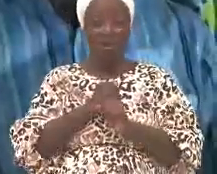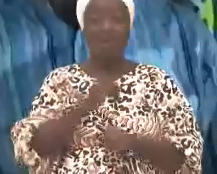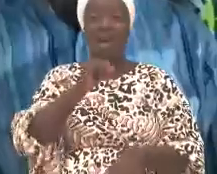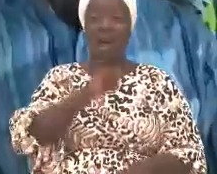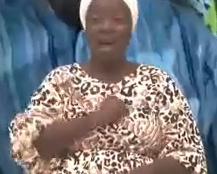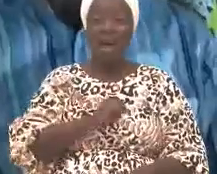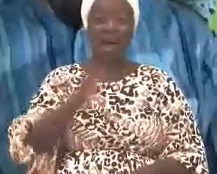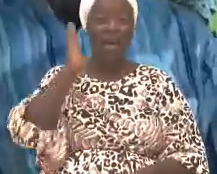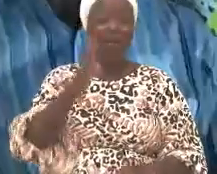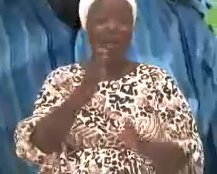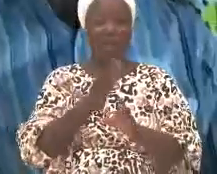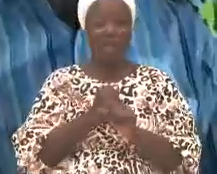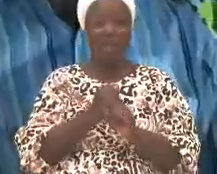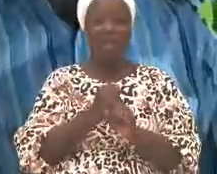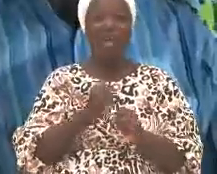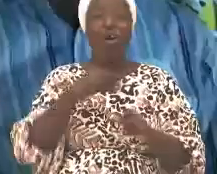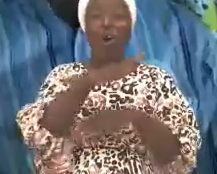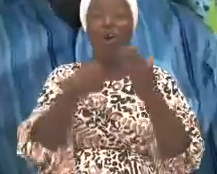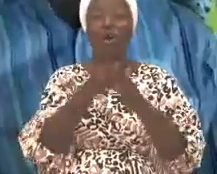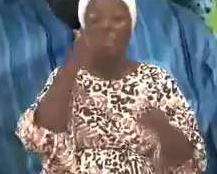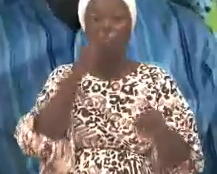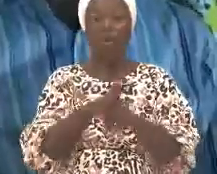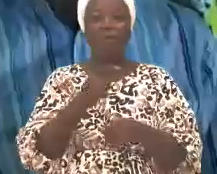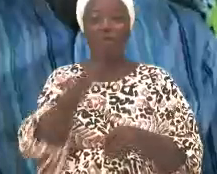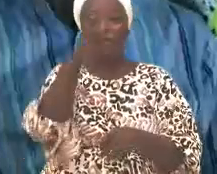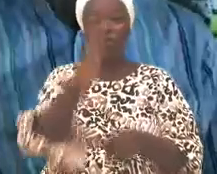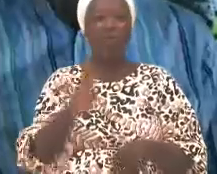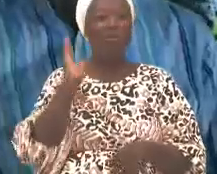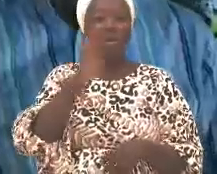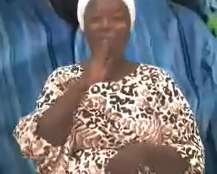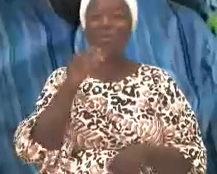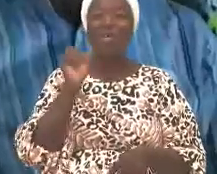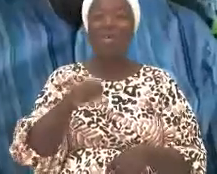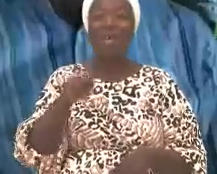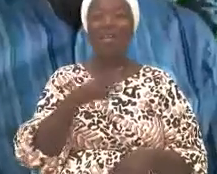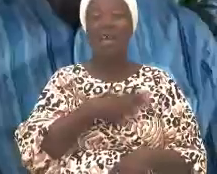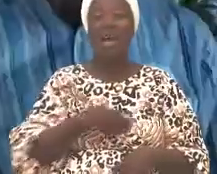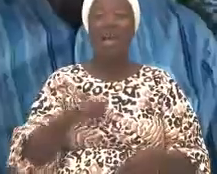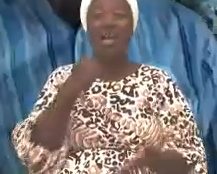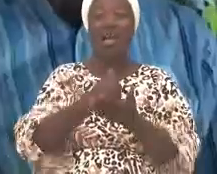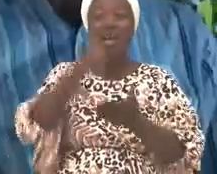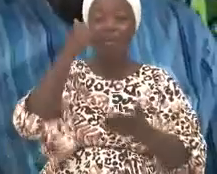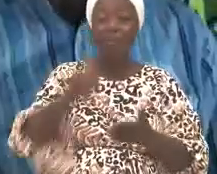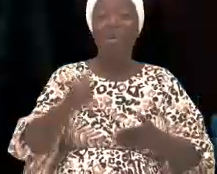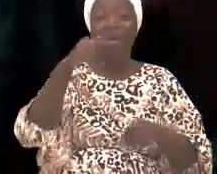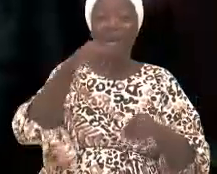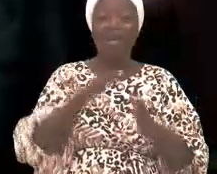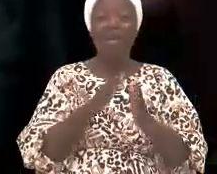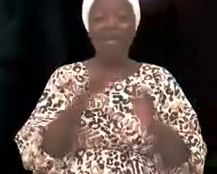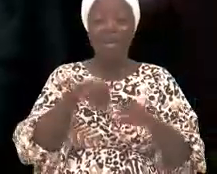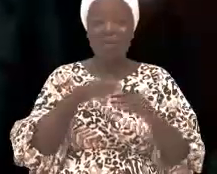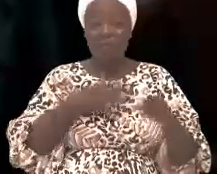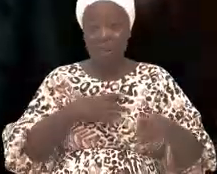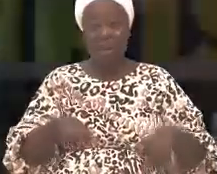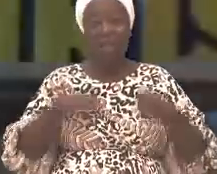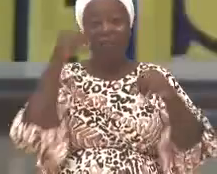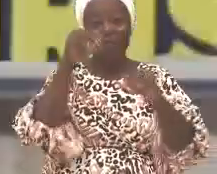the promises of God will be yes and amen in my life in Jesus'